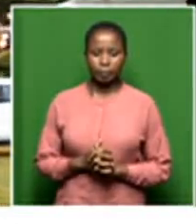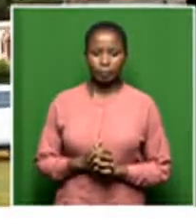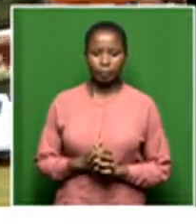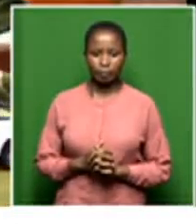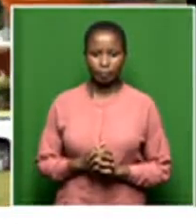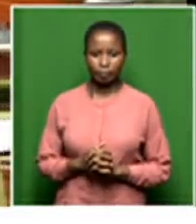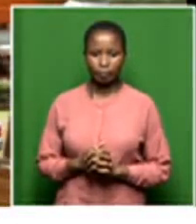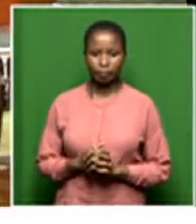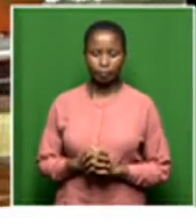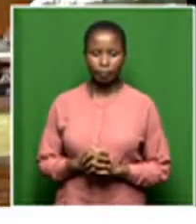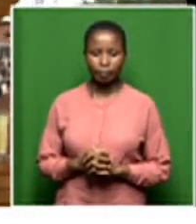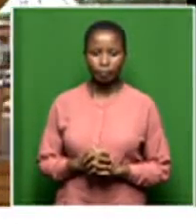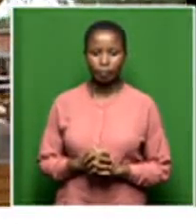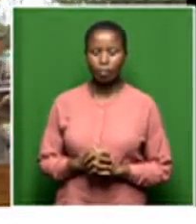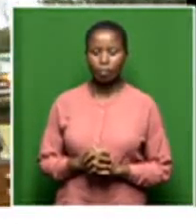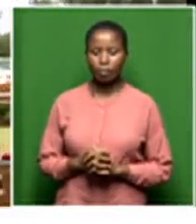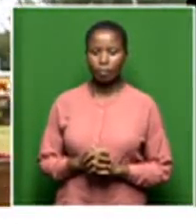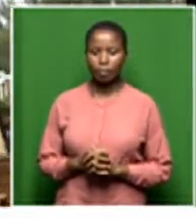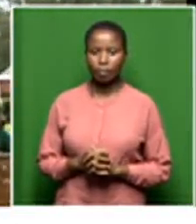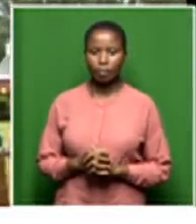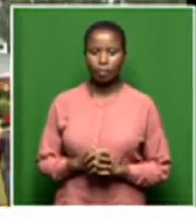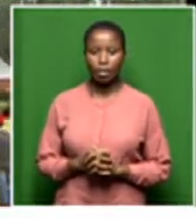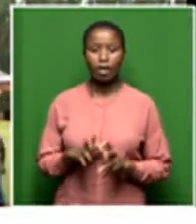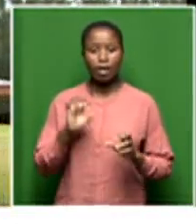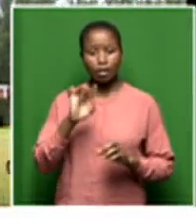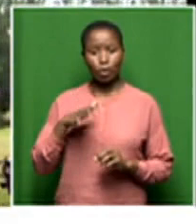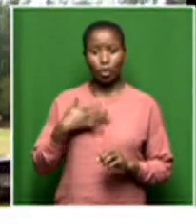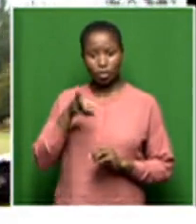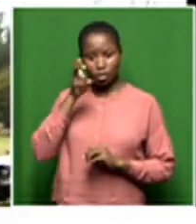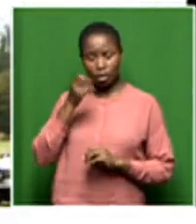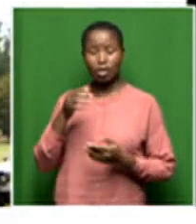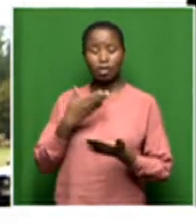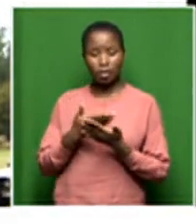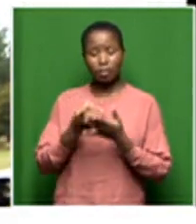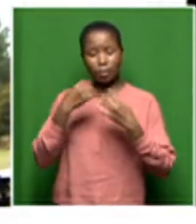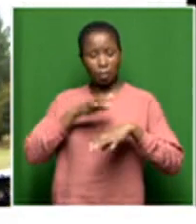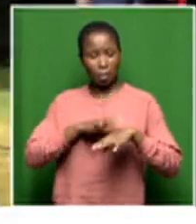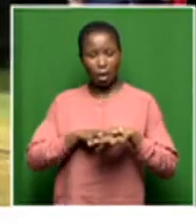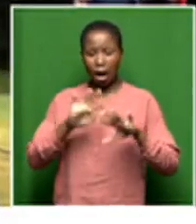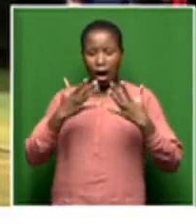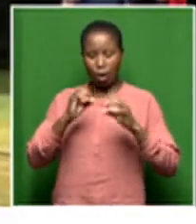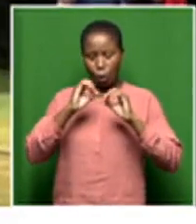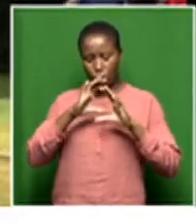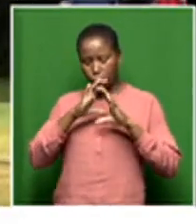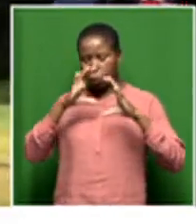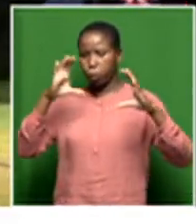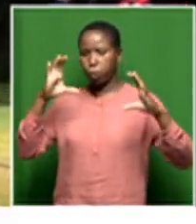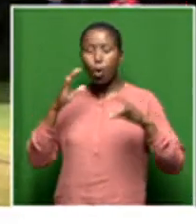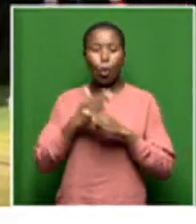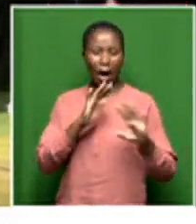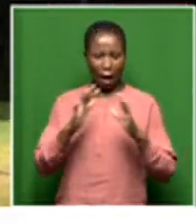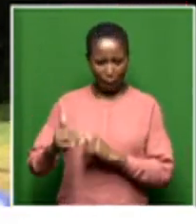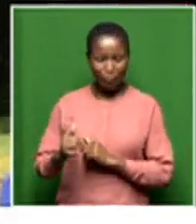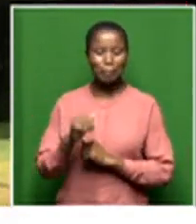If you're the curious type like us and want to know a little bit more about how hot air balloons work, of course the best way to do this is